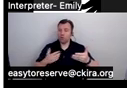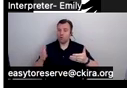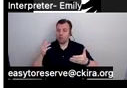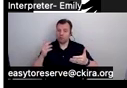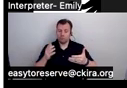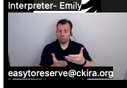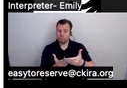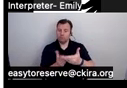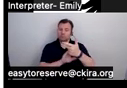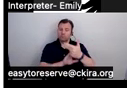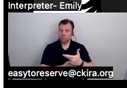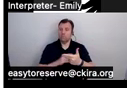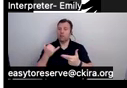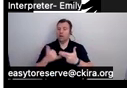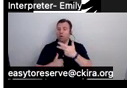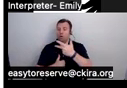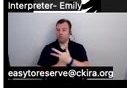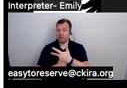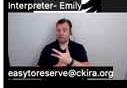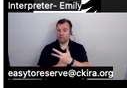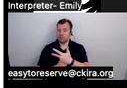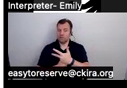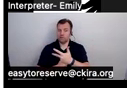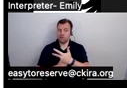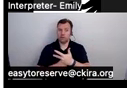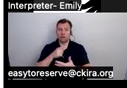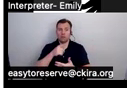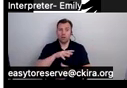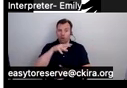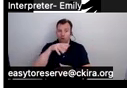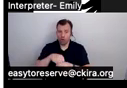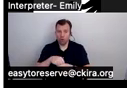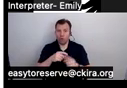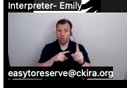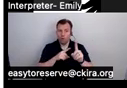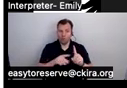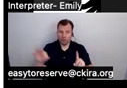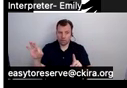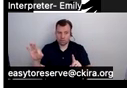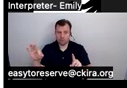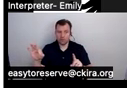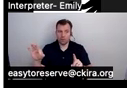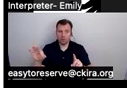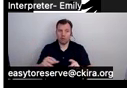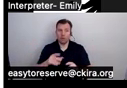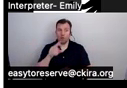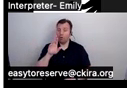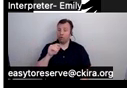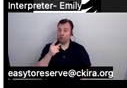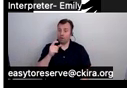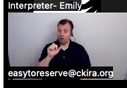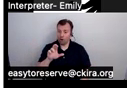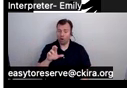research. So this is basic combining significance and innovation, scored on a scale from 1 to 9. Rigor and